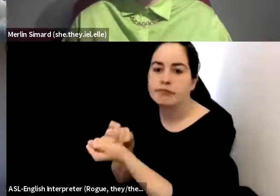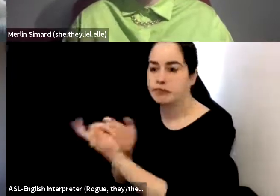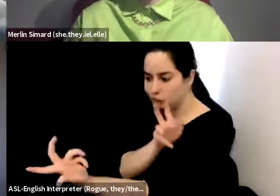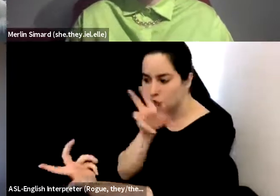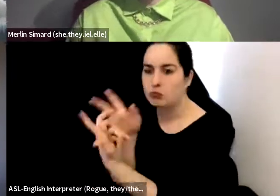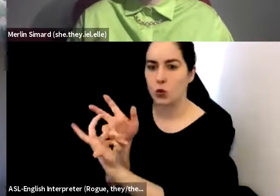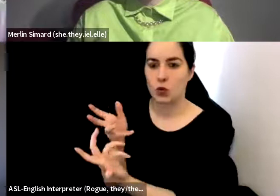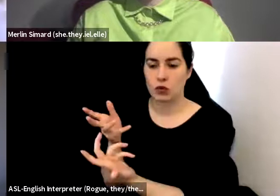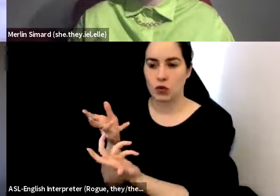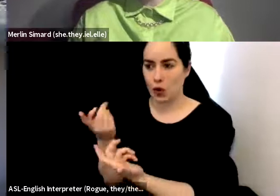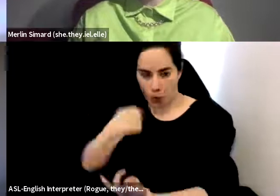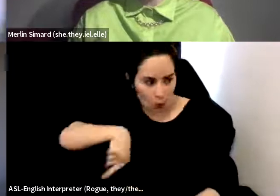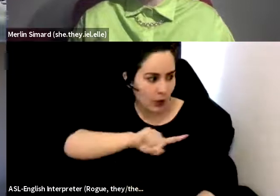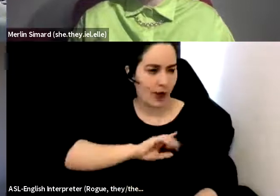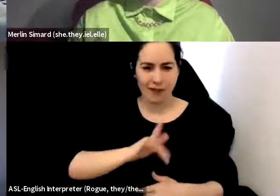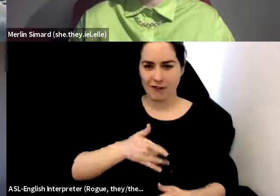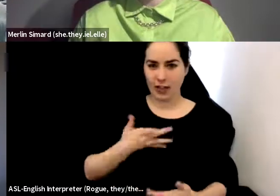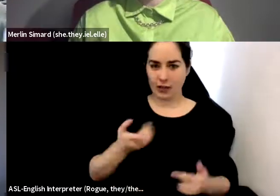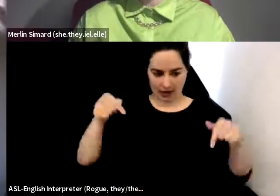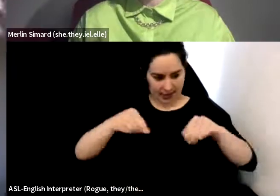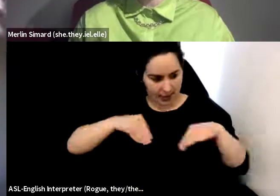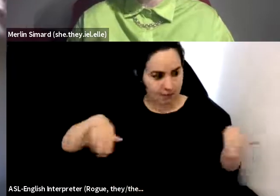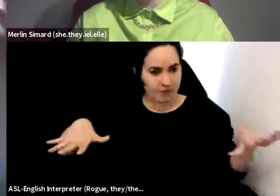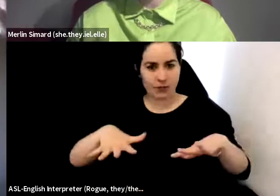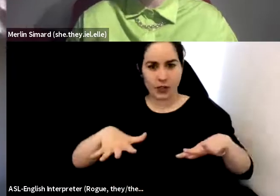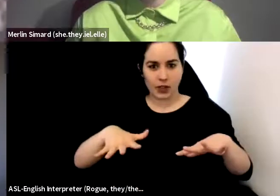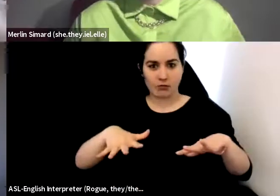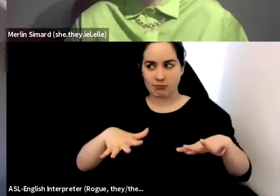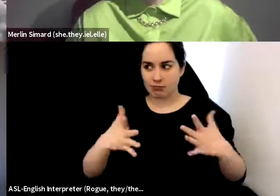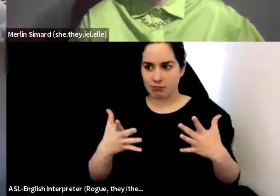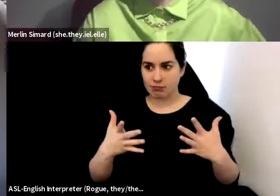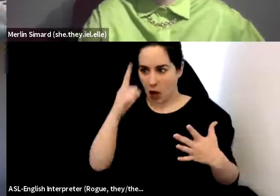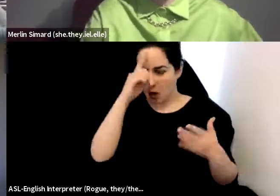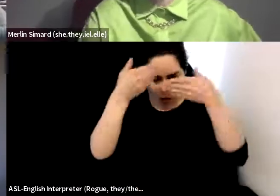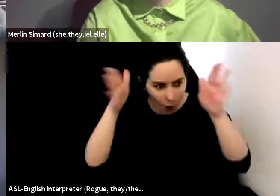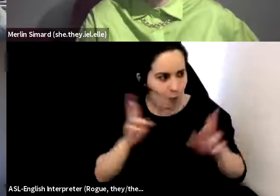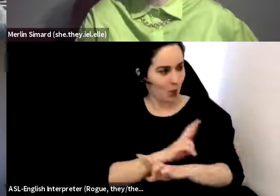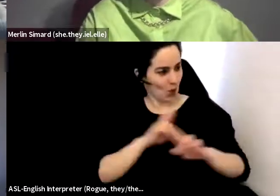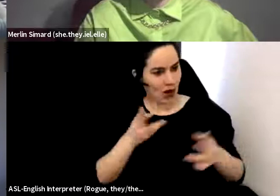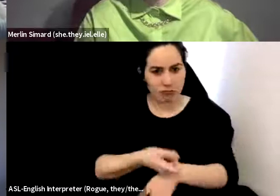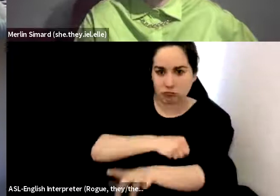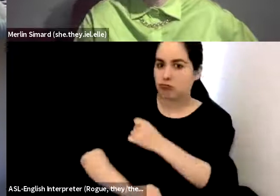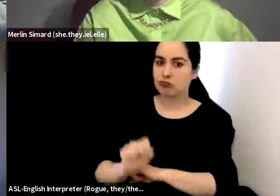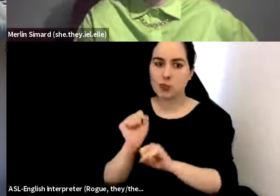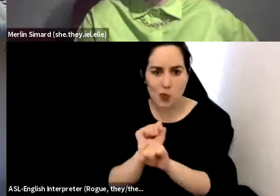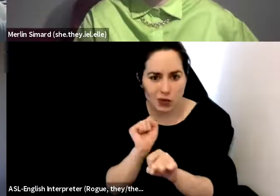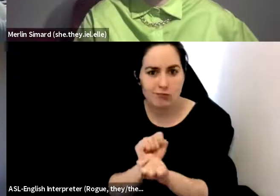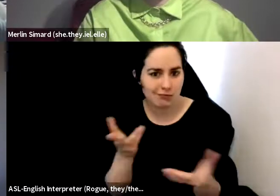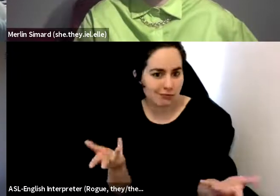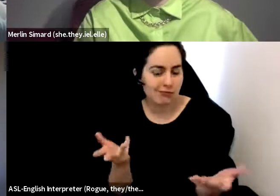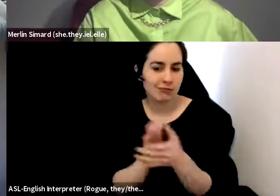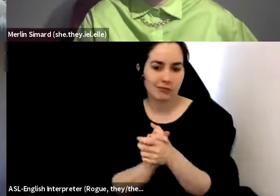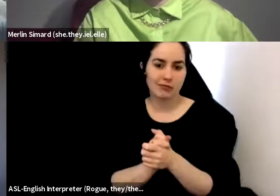all in a mindset where we can create together or work together in that sort